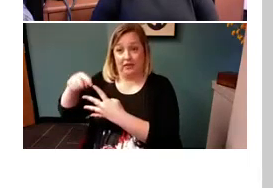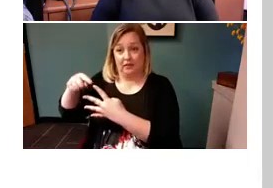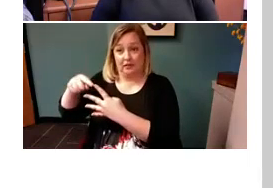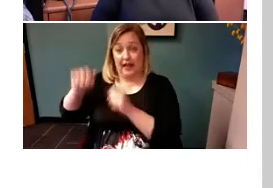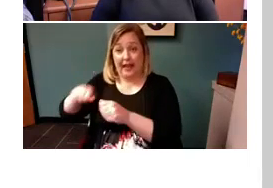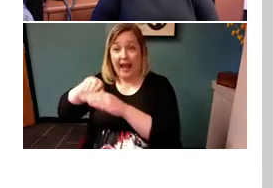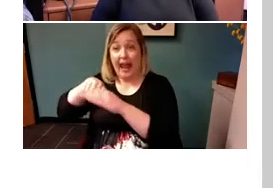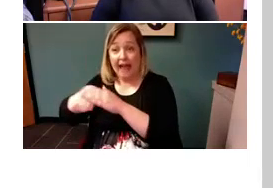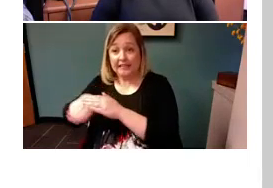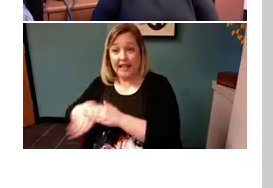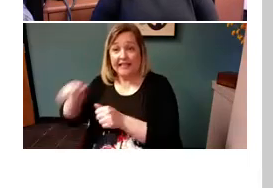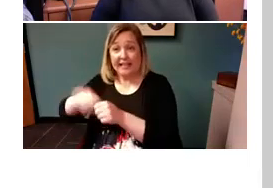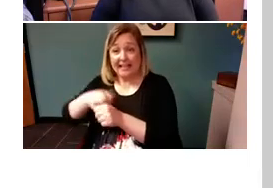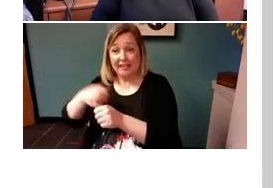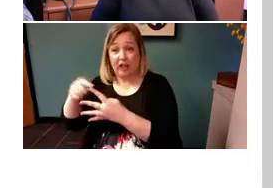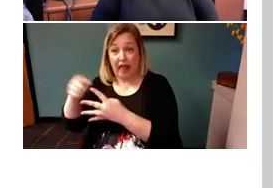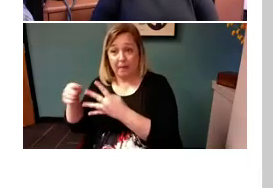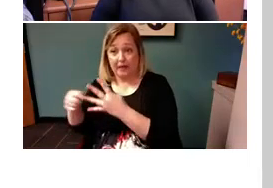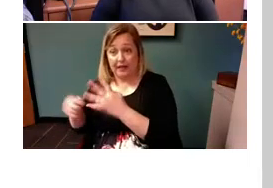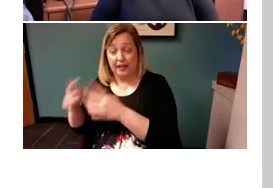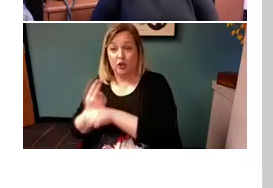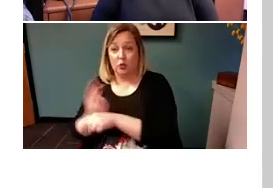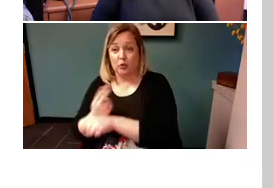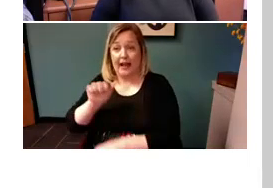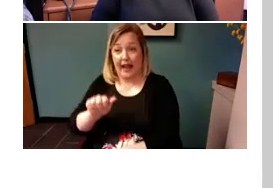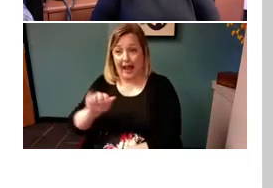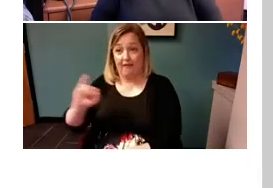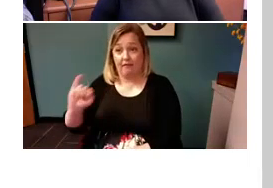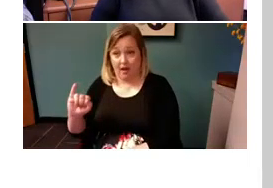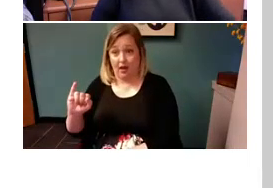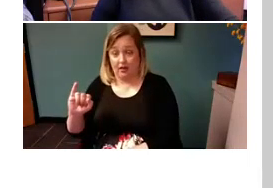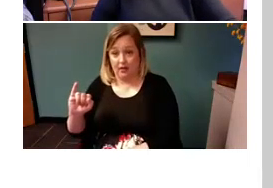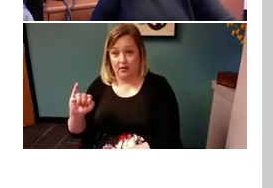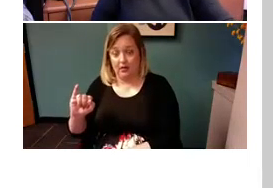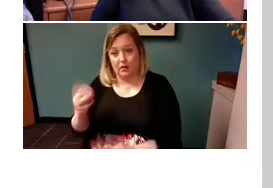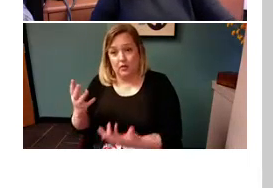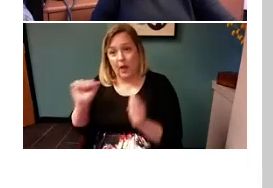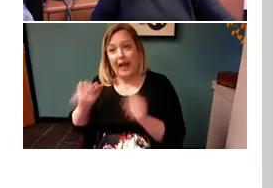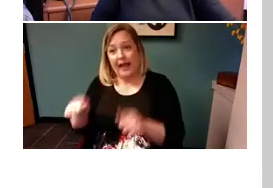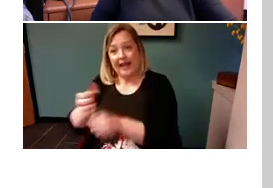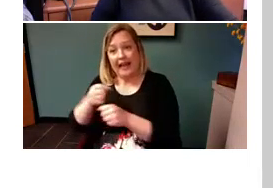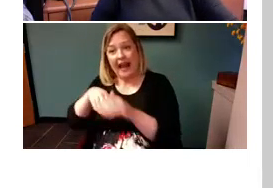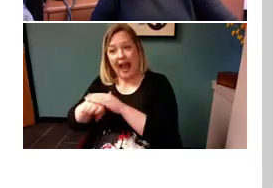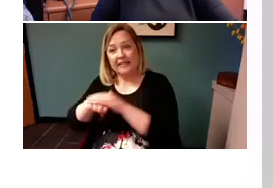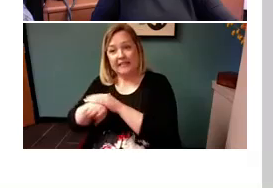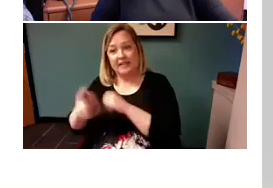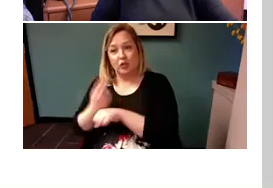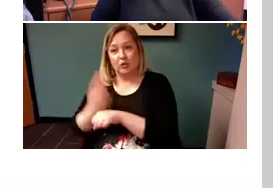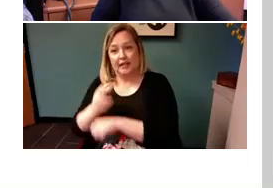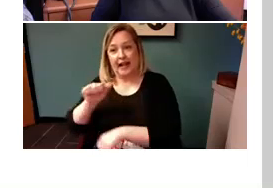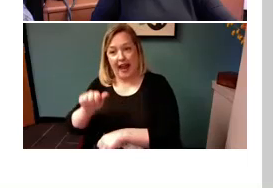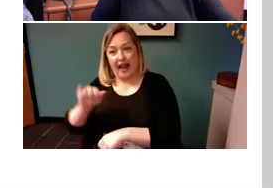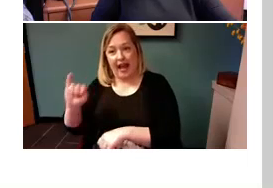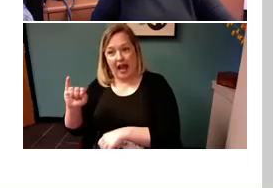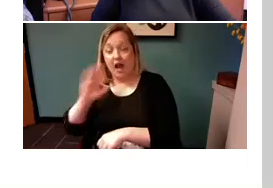I. So this is a legitimate syntax where I can access a pointer as an array using AI, where it would access the first element, a